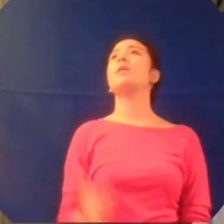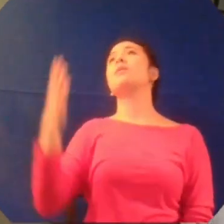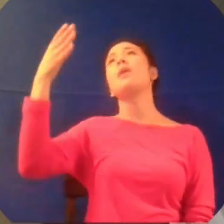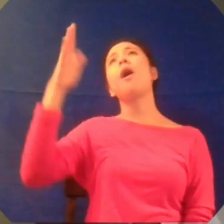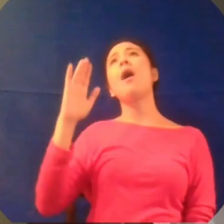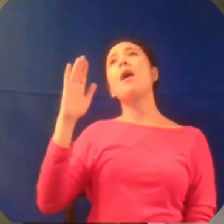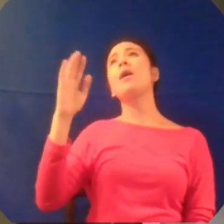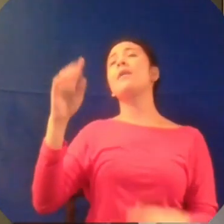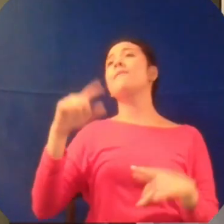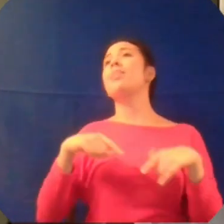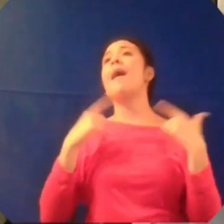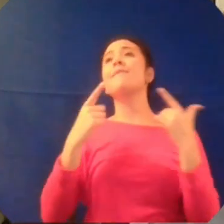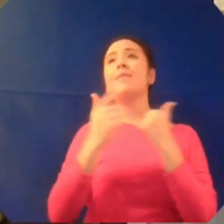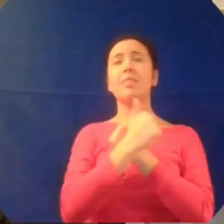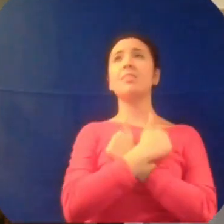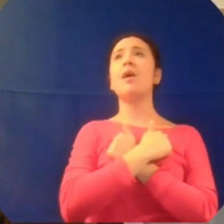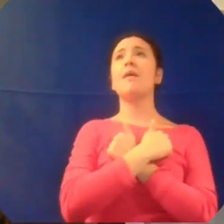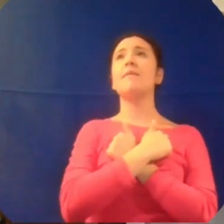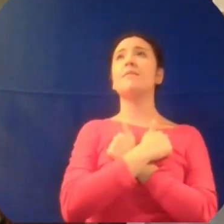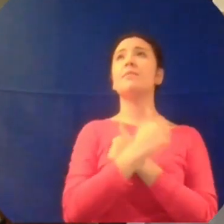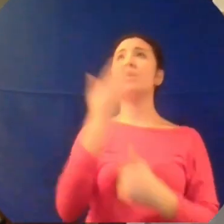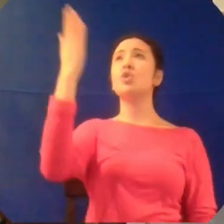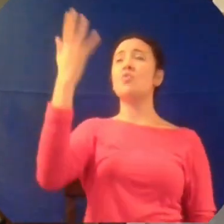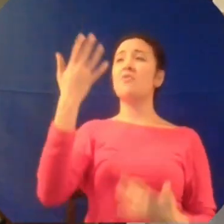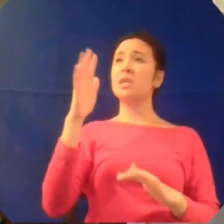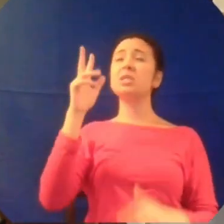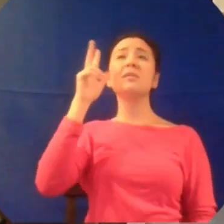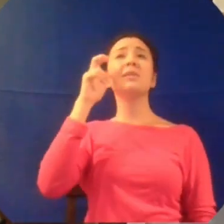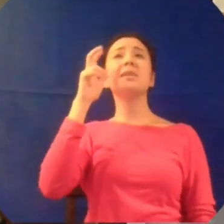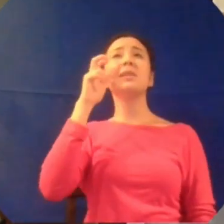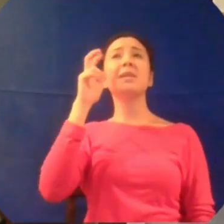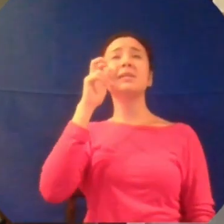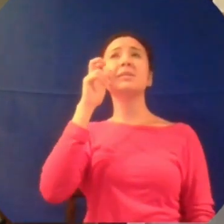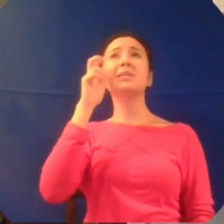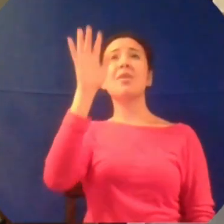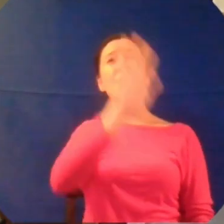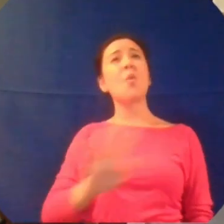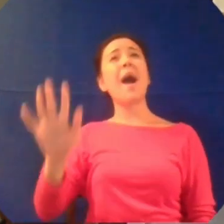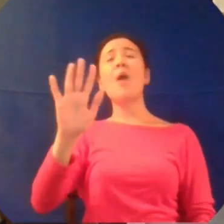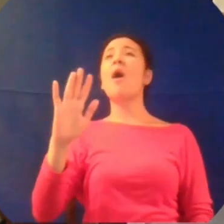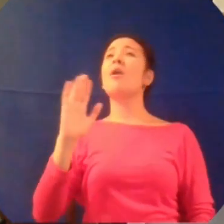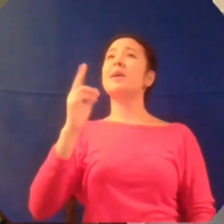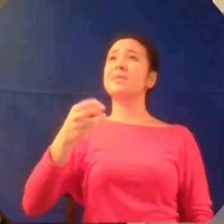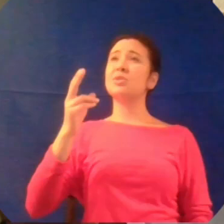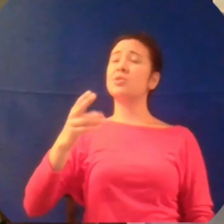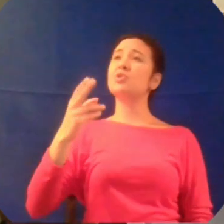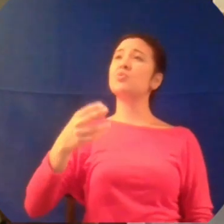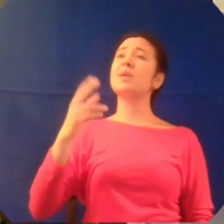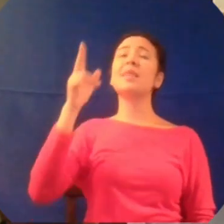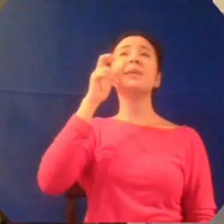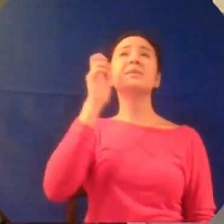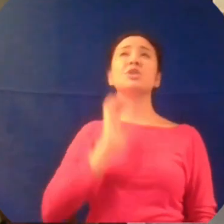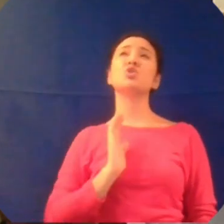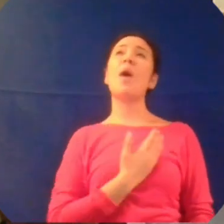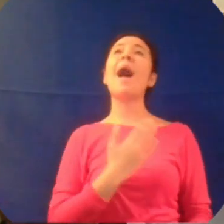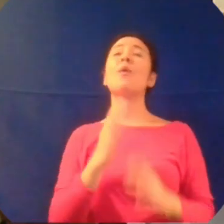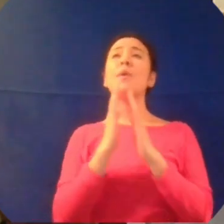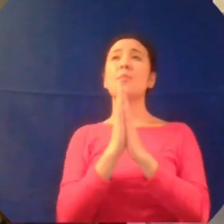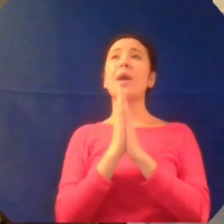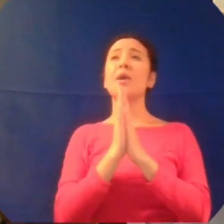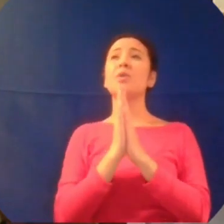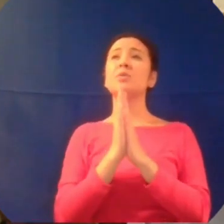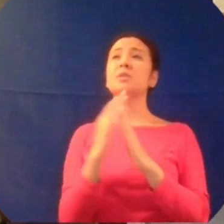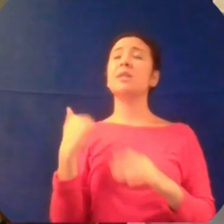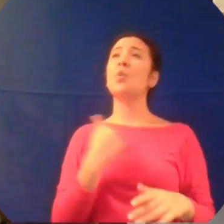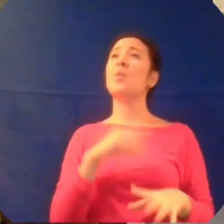God of life and love, you have listened to the prayers of your faithful throughout history. Listen to our prayers we make here